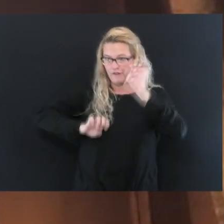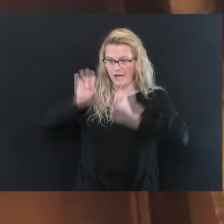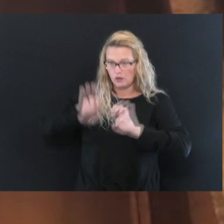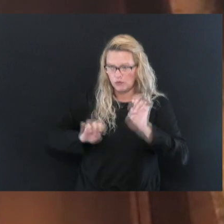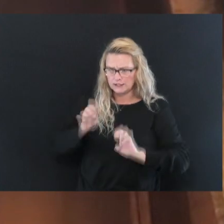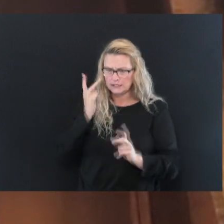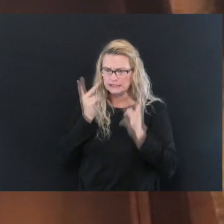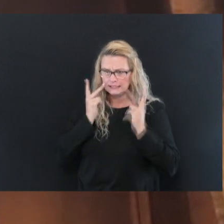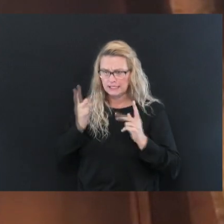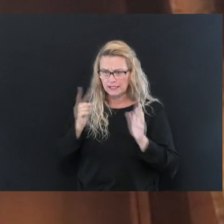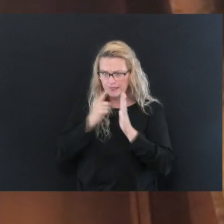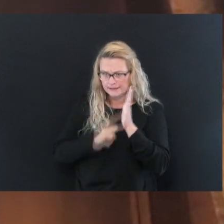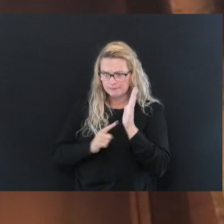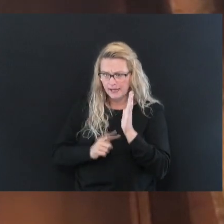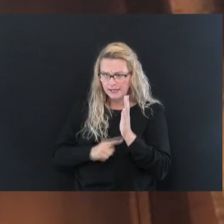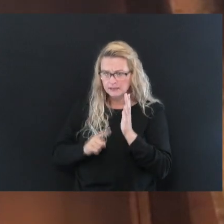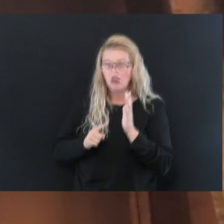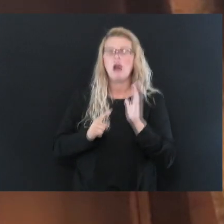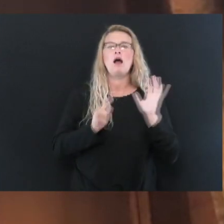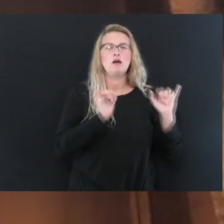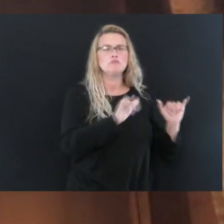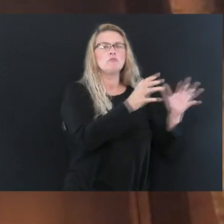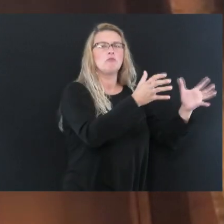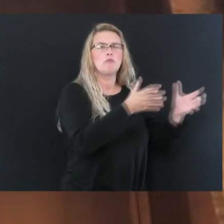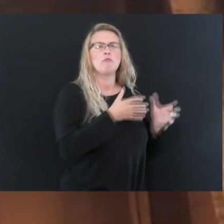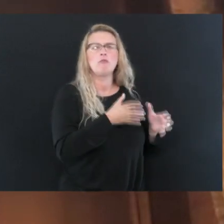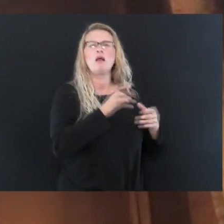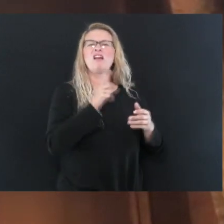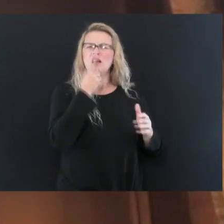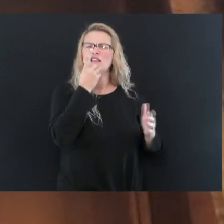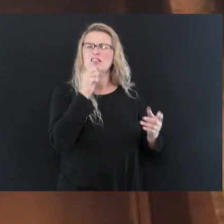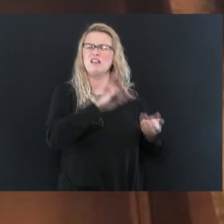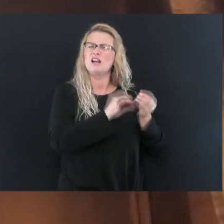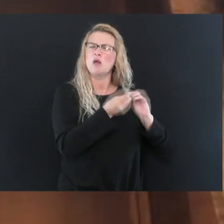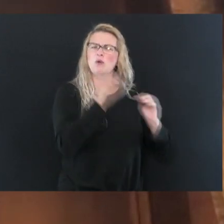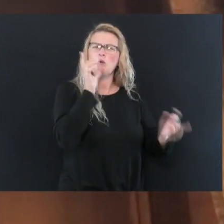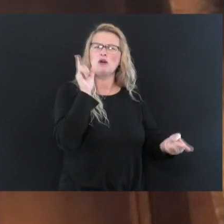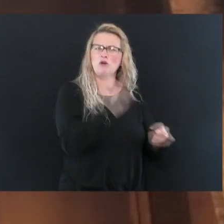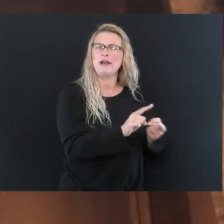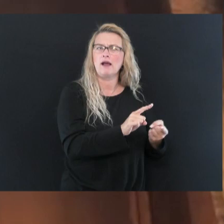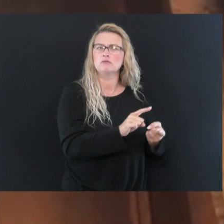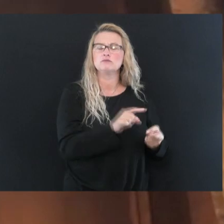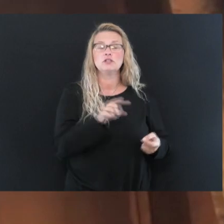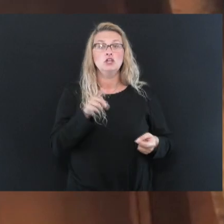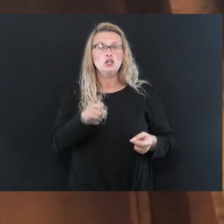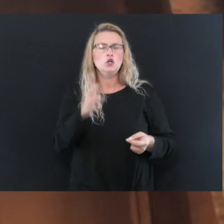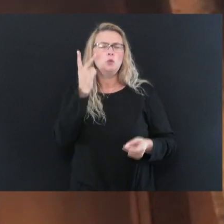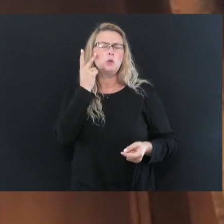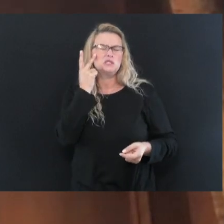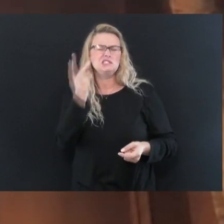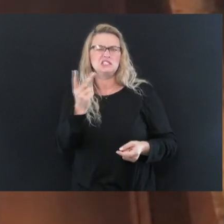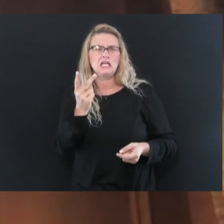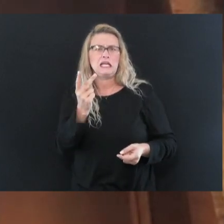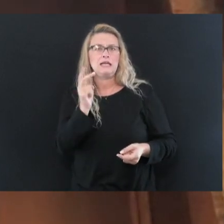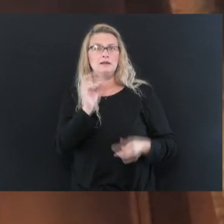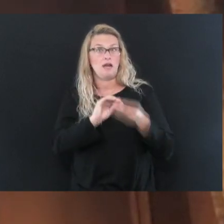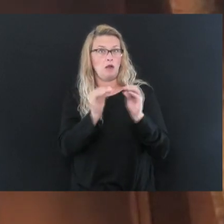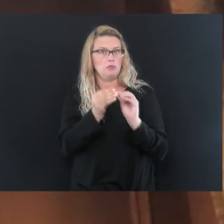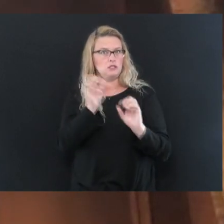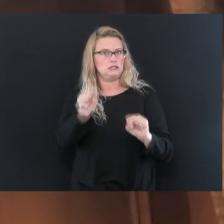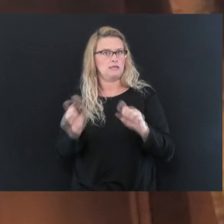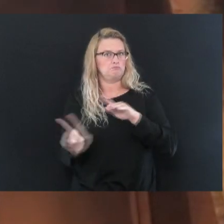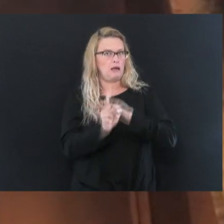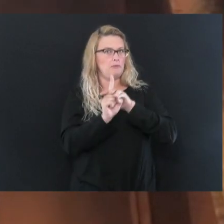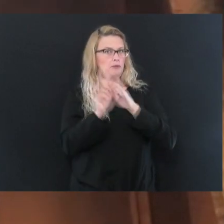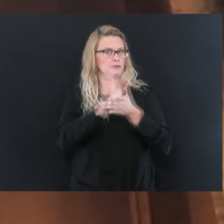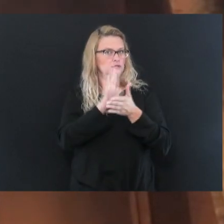see those numbers go way down. So we know that we will see some cases in schools, as I said, very, very low exchange and no